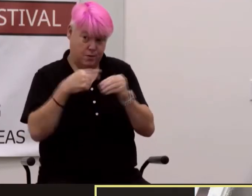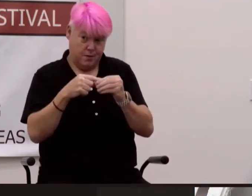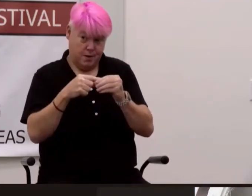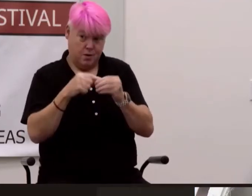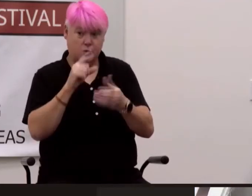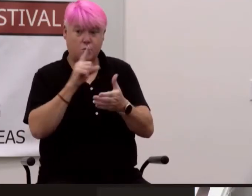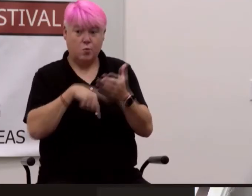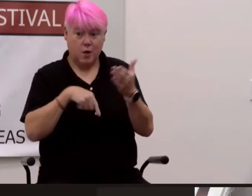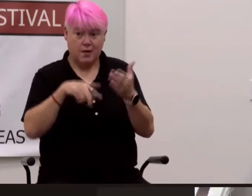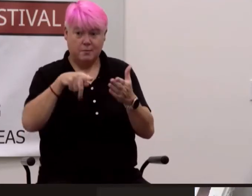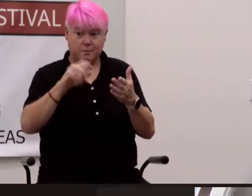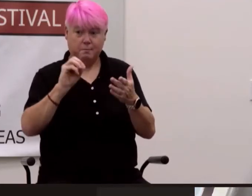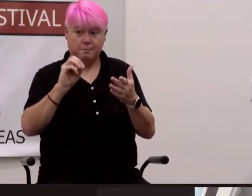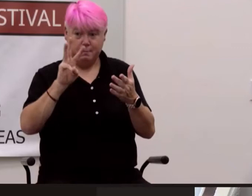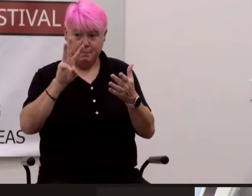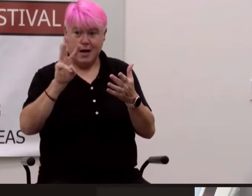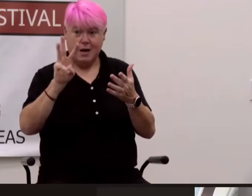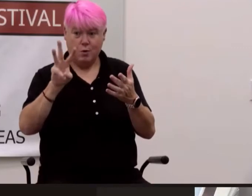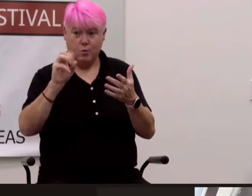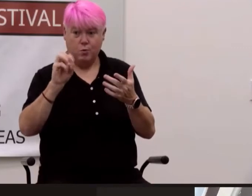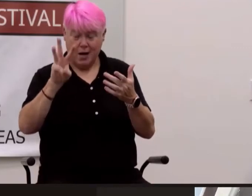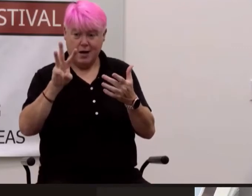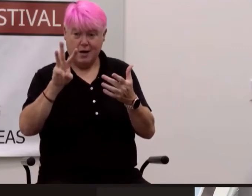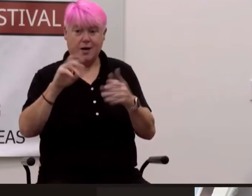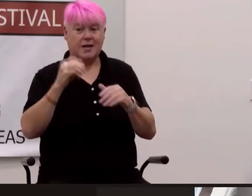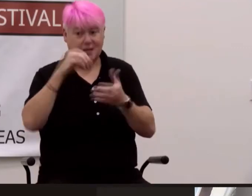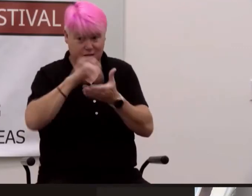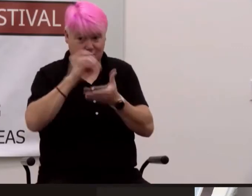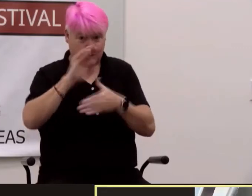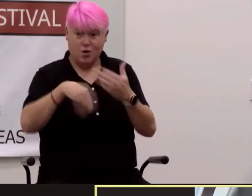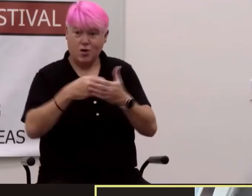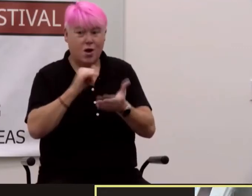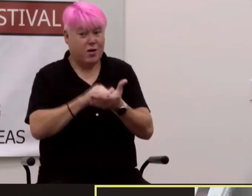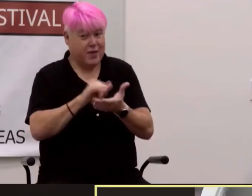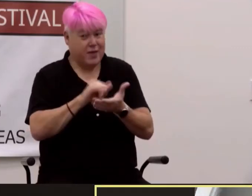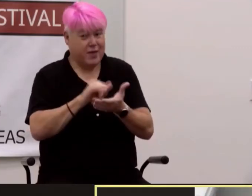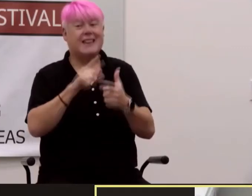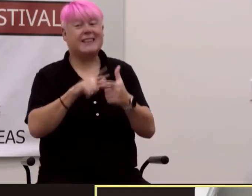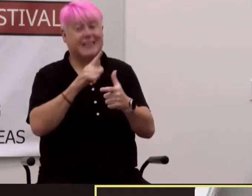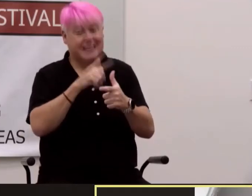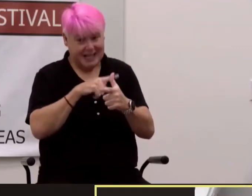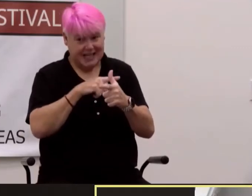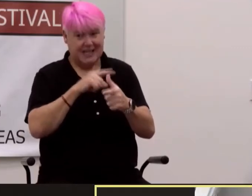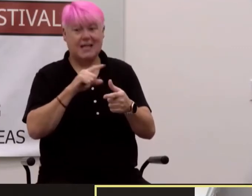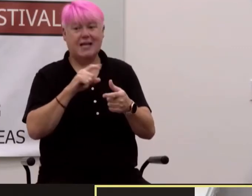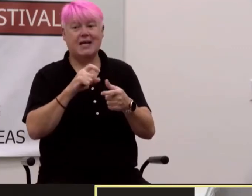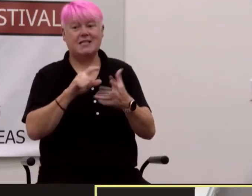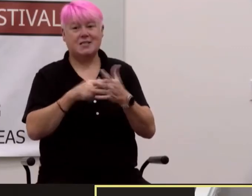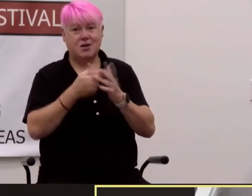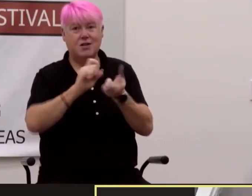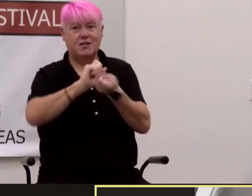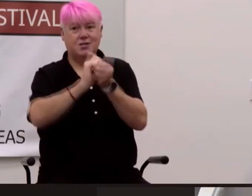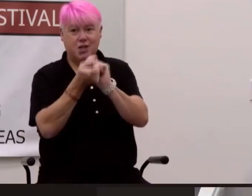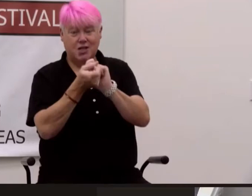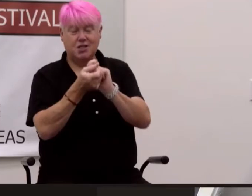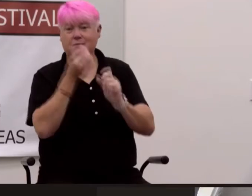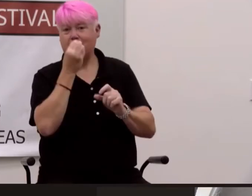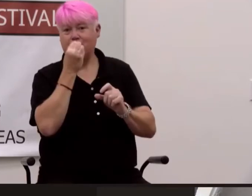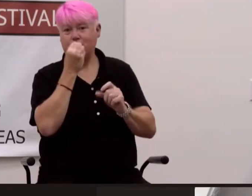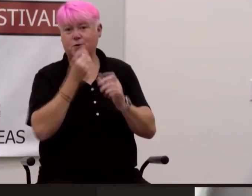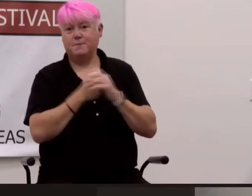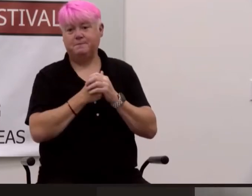was. You know what I mean? I had to learn all that first, and then I started changing my food. Right.